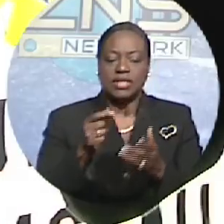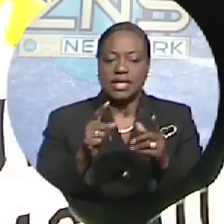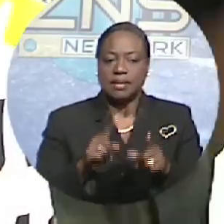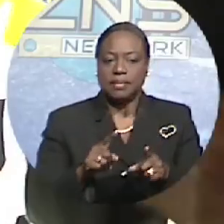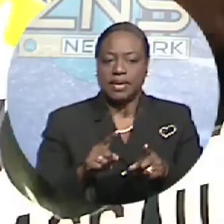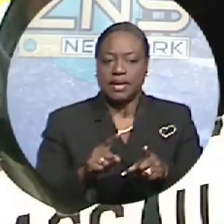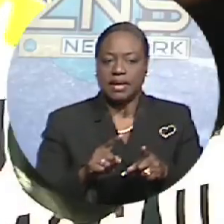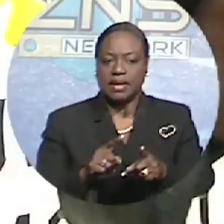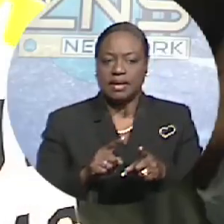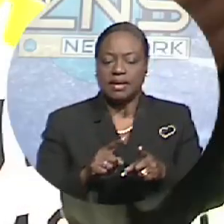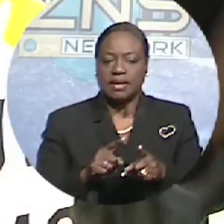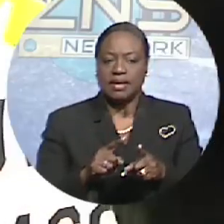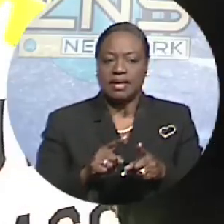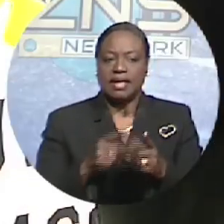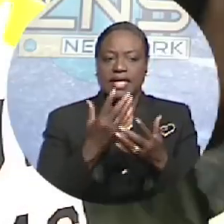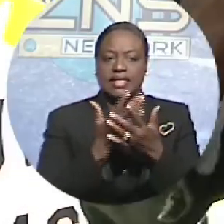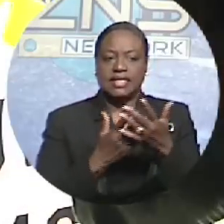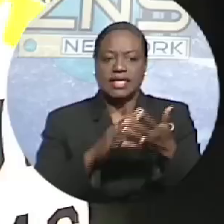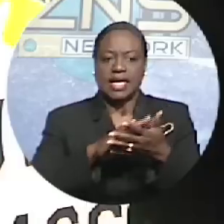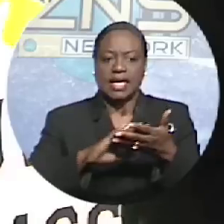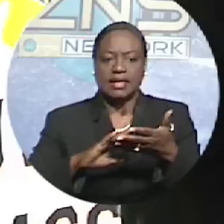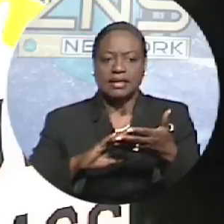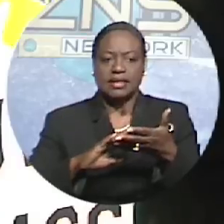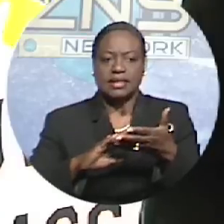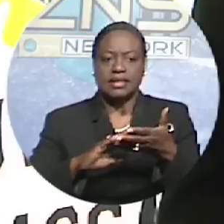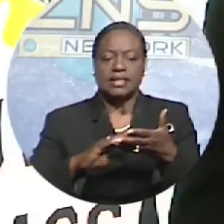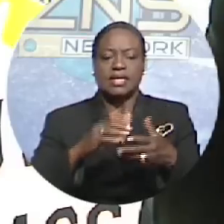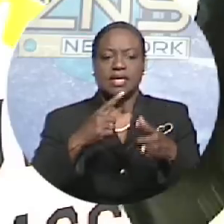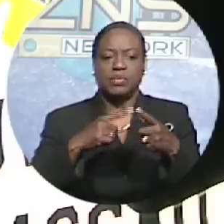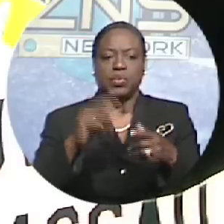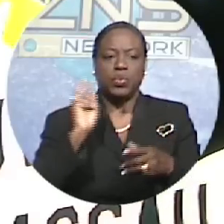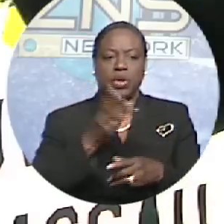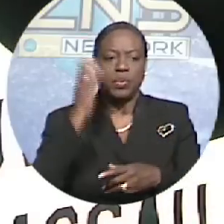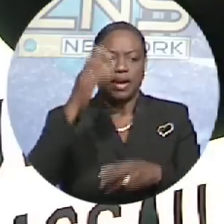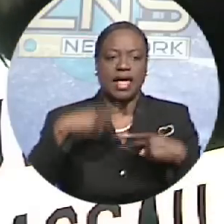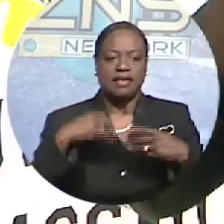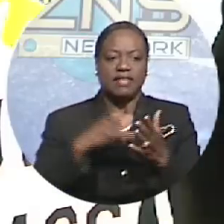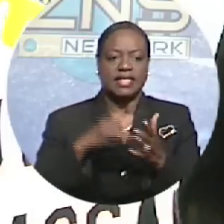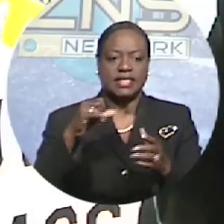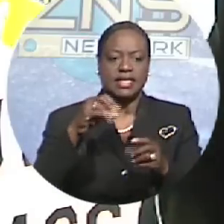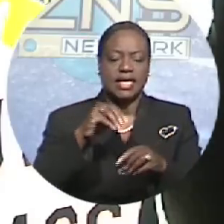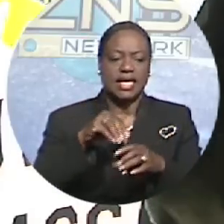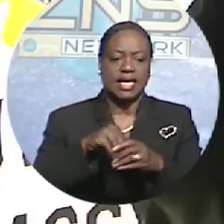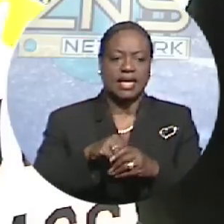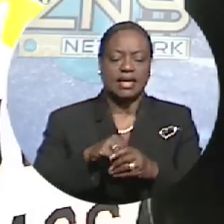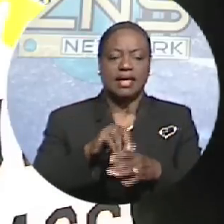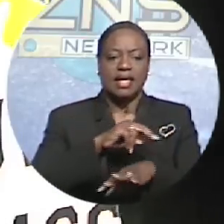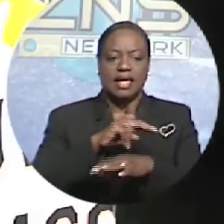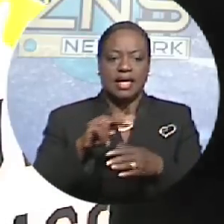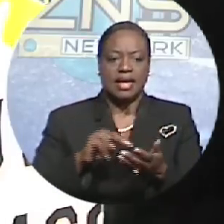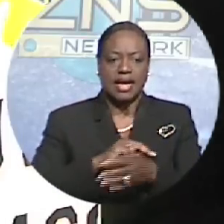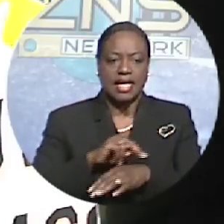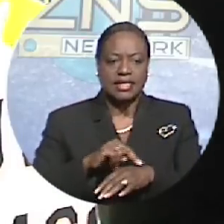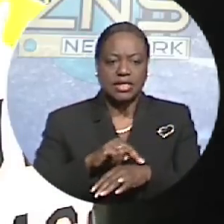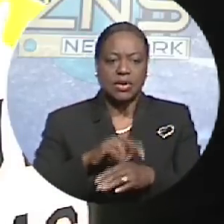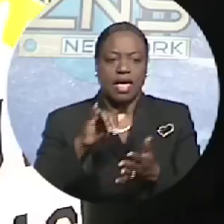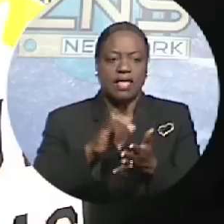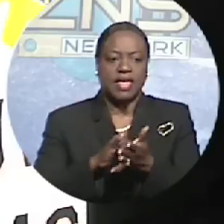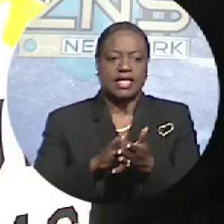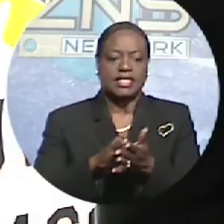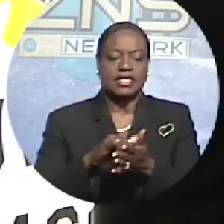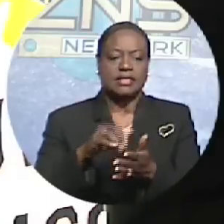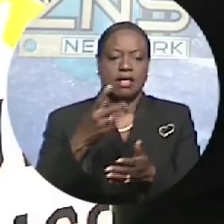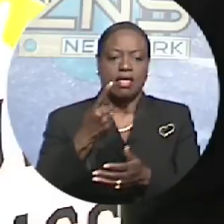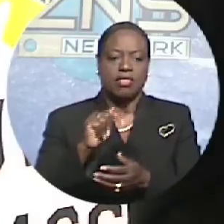when you come into Miami, and we've asked the U.S. about putting it here in Nassau as well for the outbound. But that's the direction we're headed.